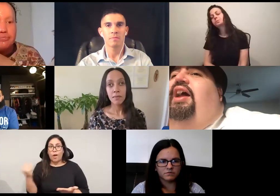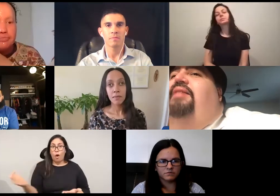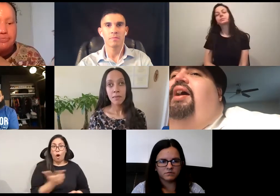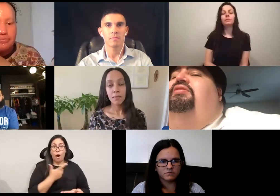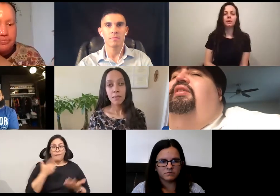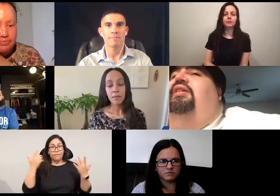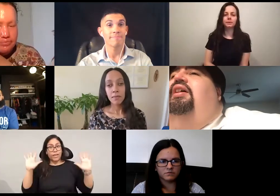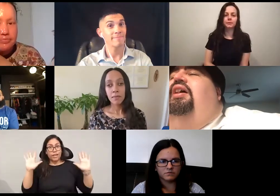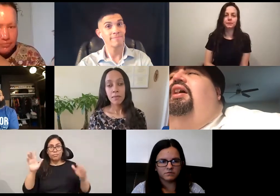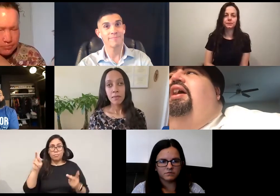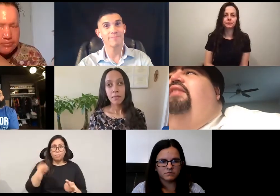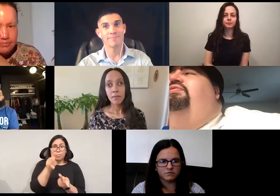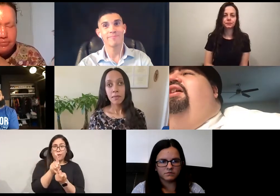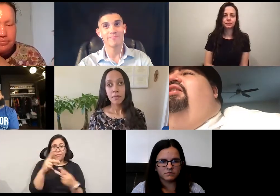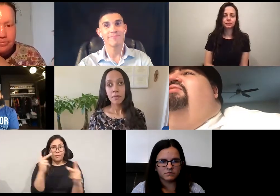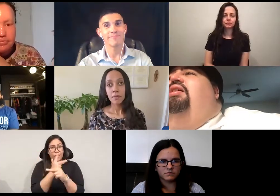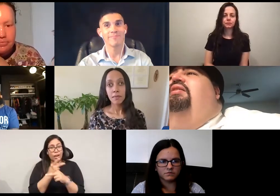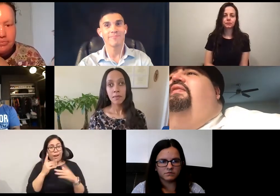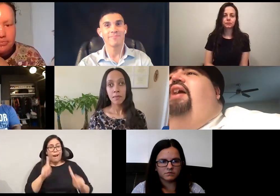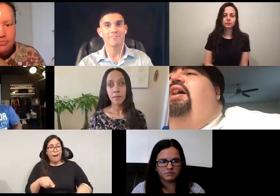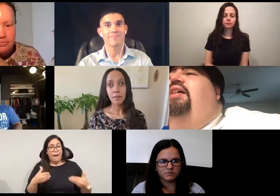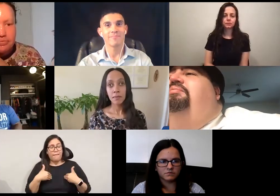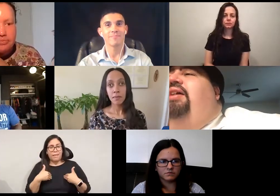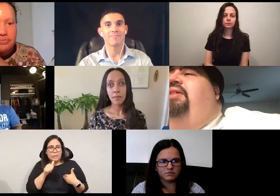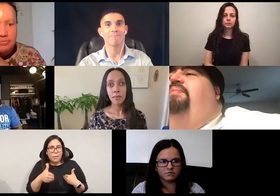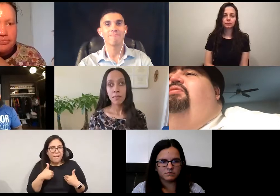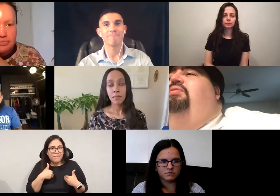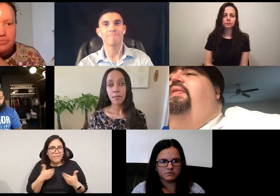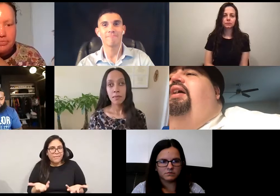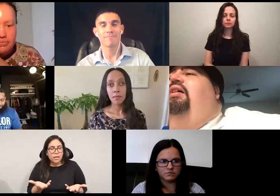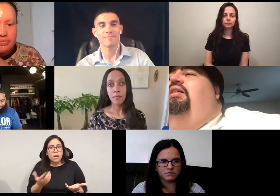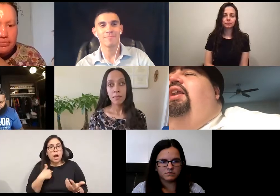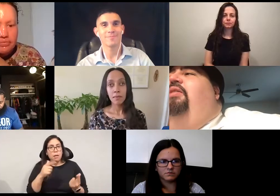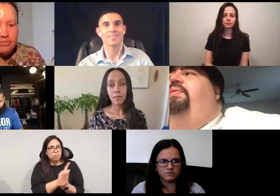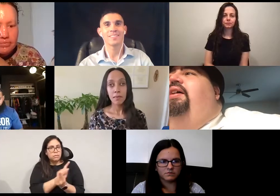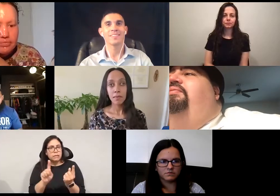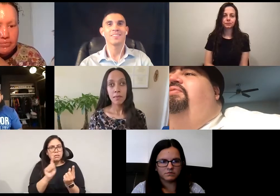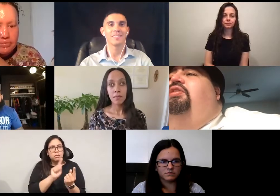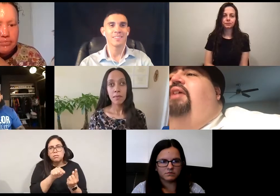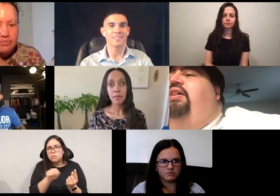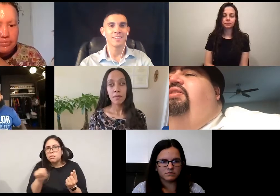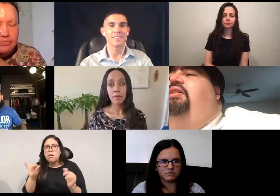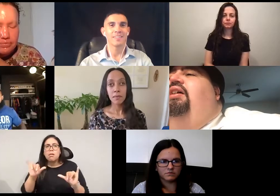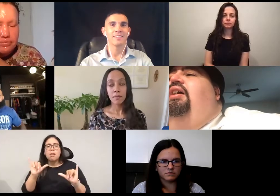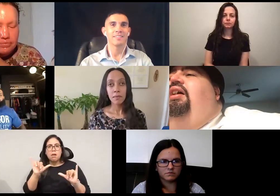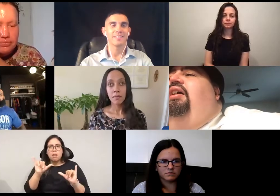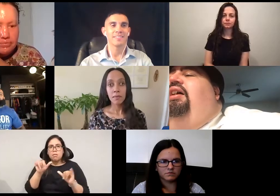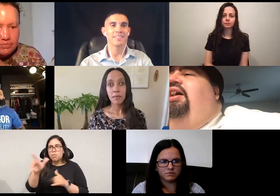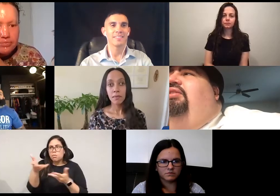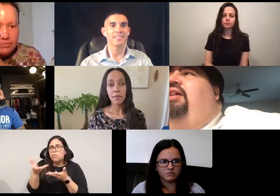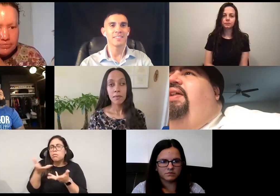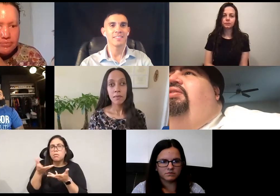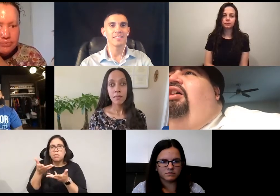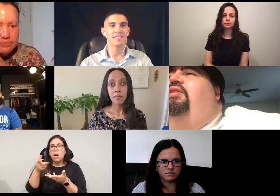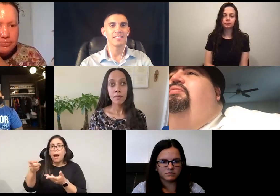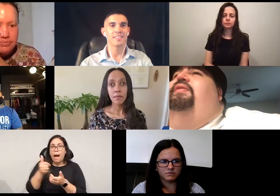figured out, I imagine. And if we are aware of that and meet people where they are and help them progress in